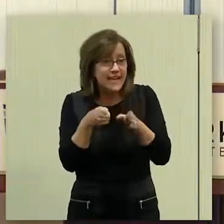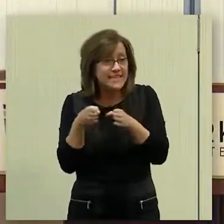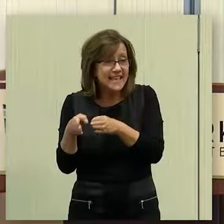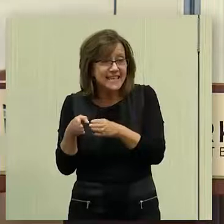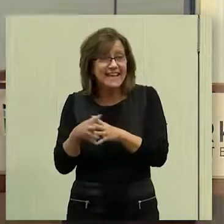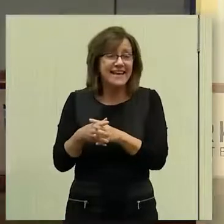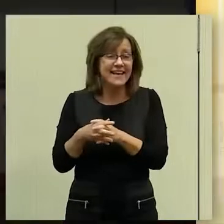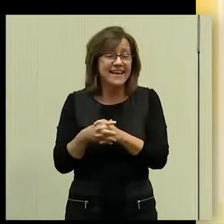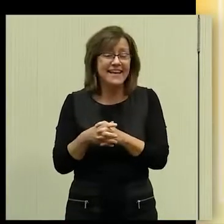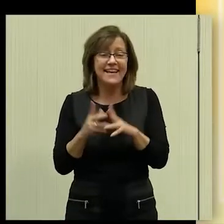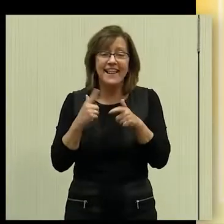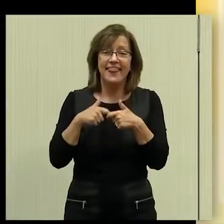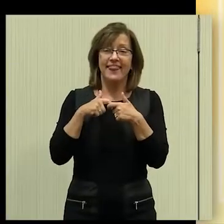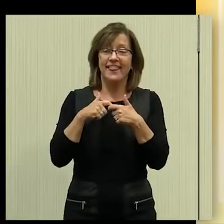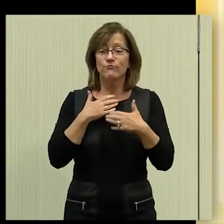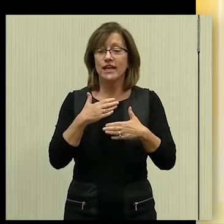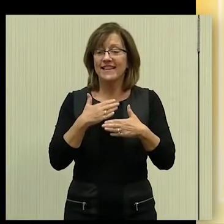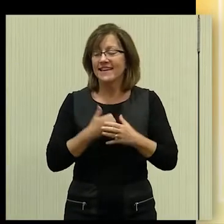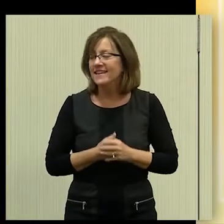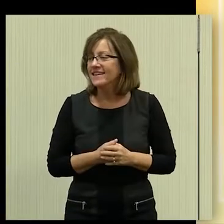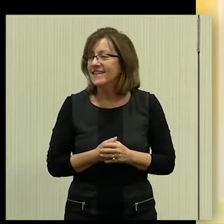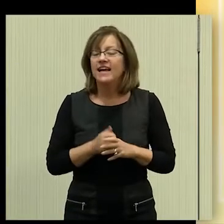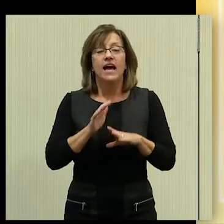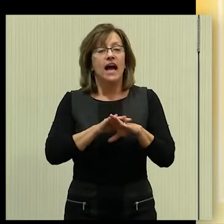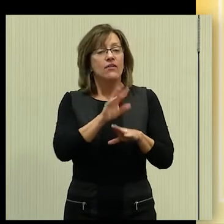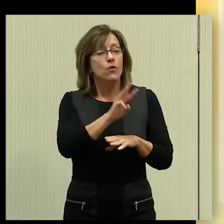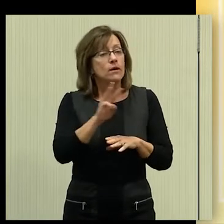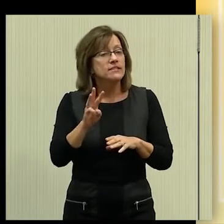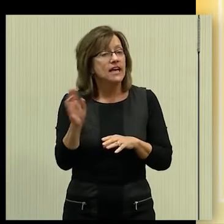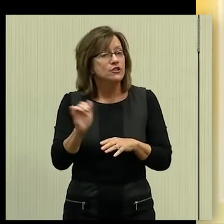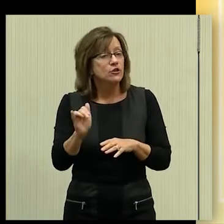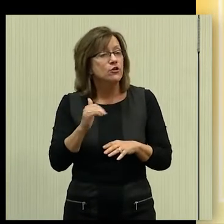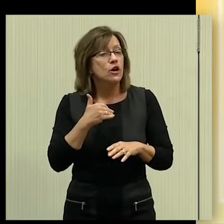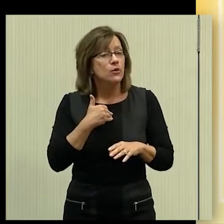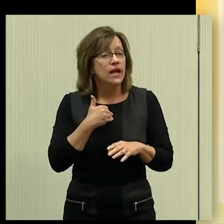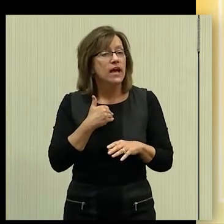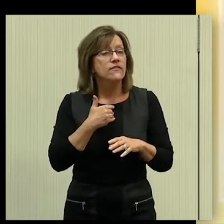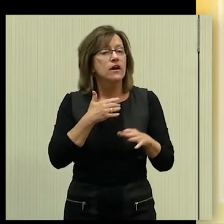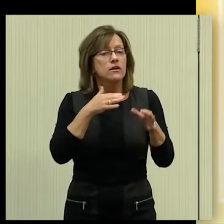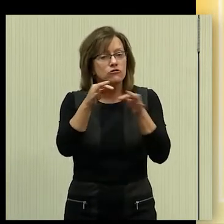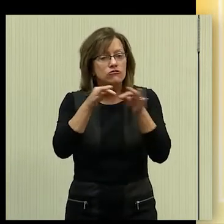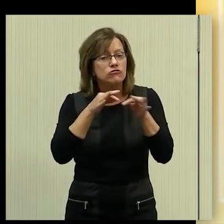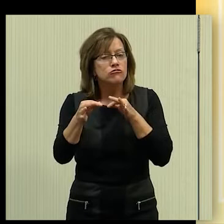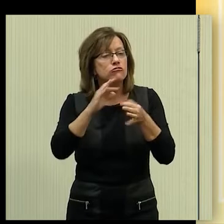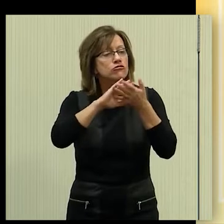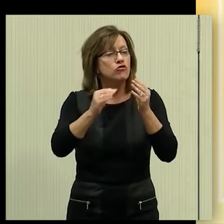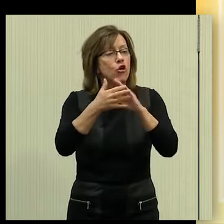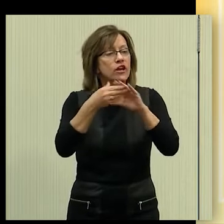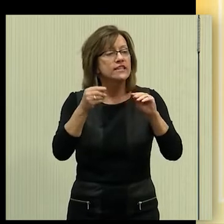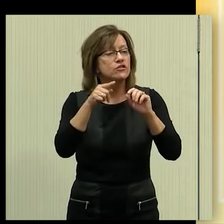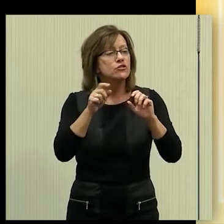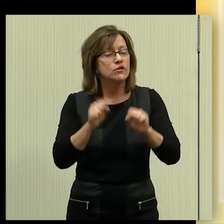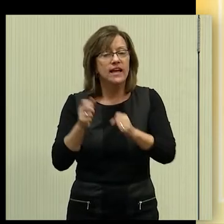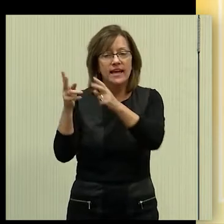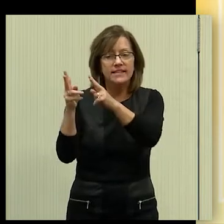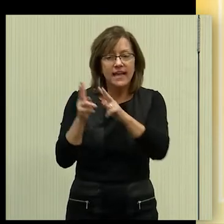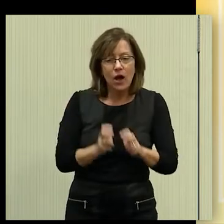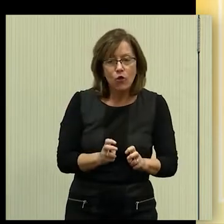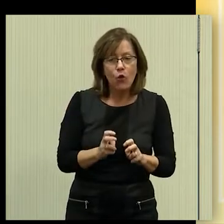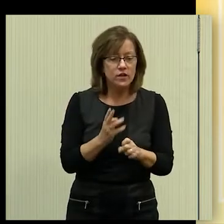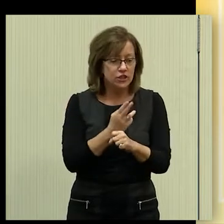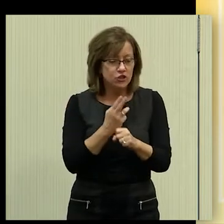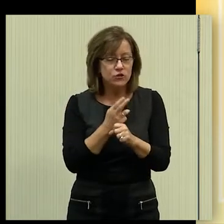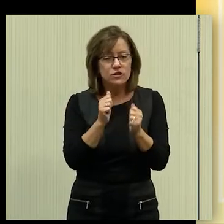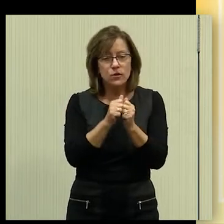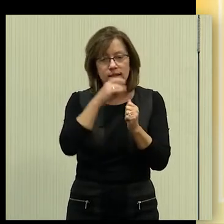We have on our website too, for those of you particularly in early childhood, we have scripted stories that you can download and use with kids up to